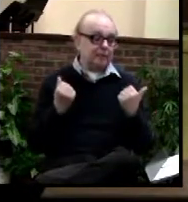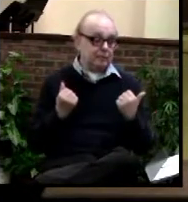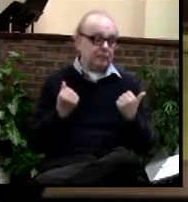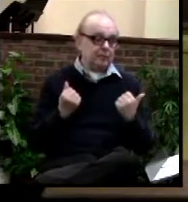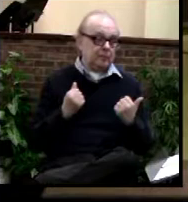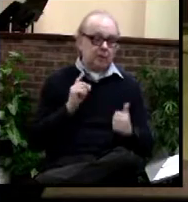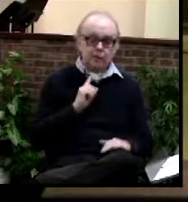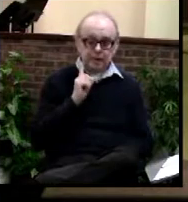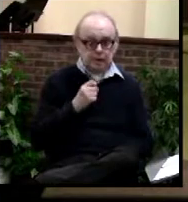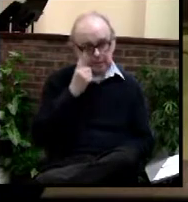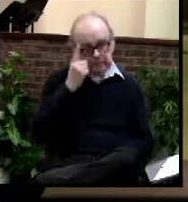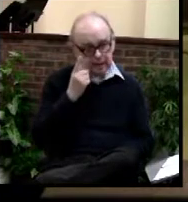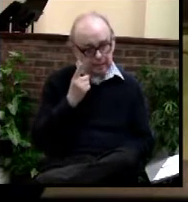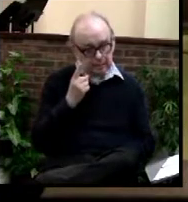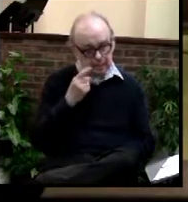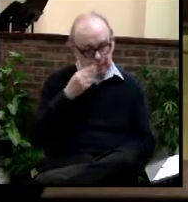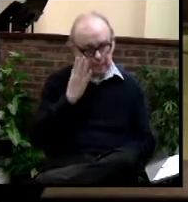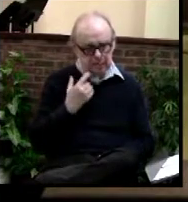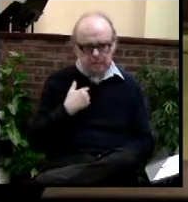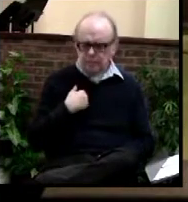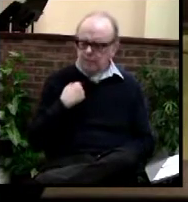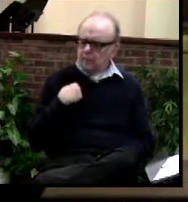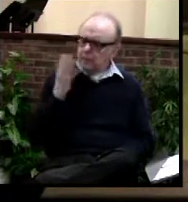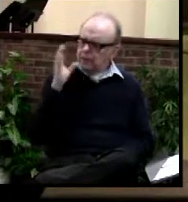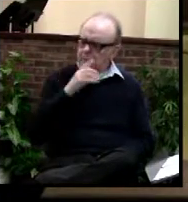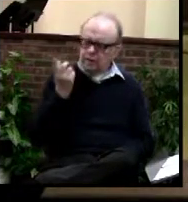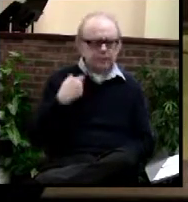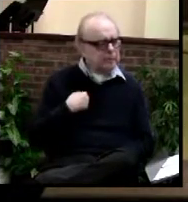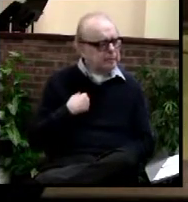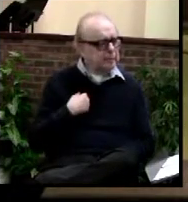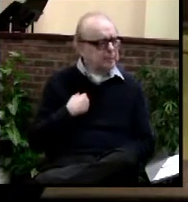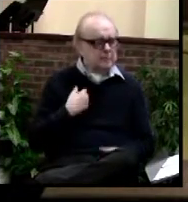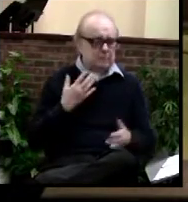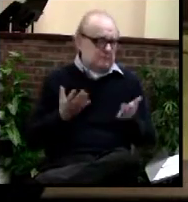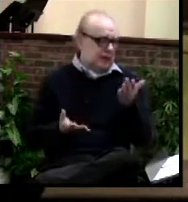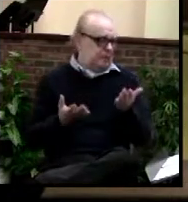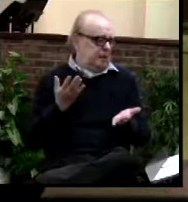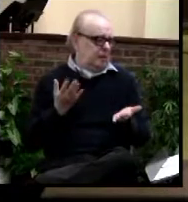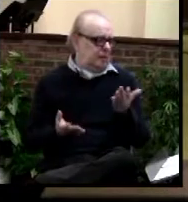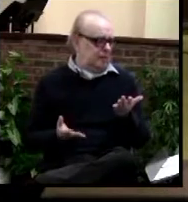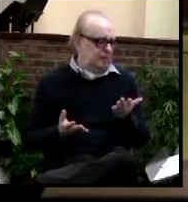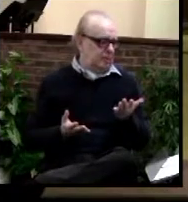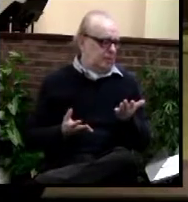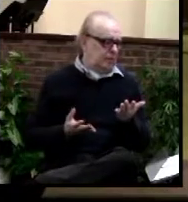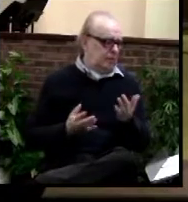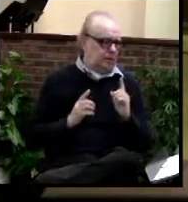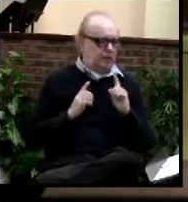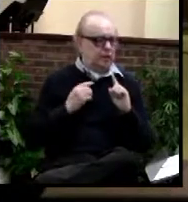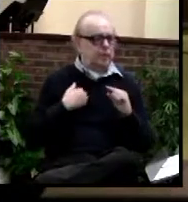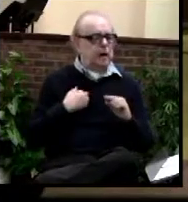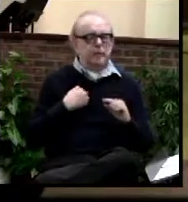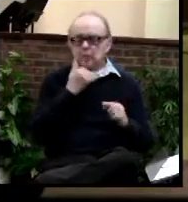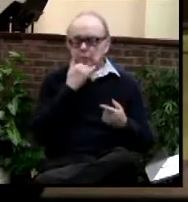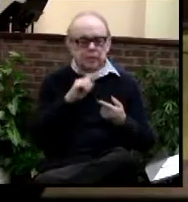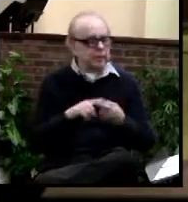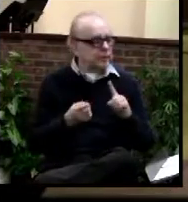to understand, God, what are you looking for? Maybe you're hanging with the wrong friends. You're hanging